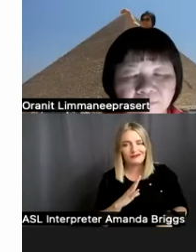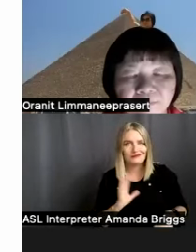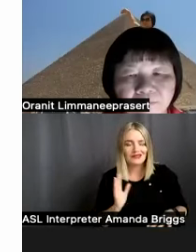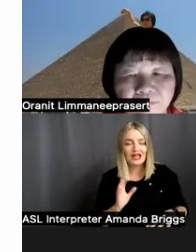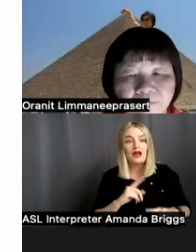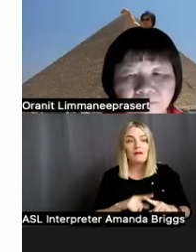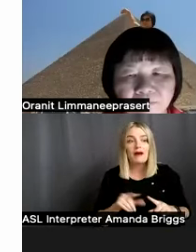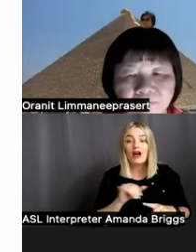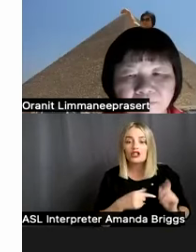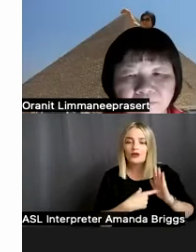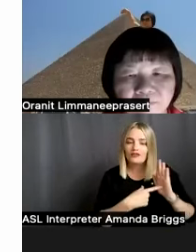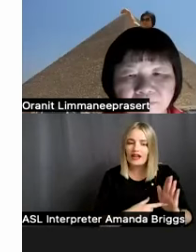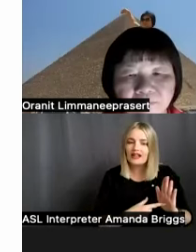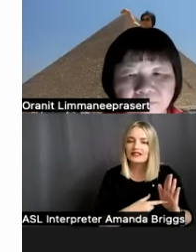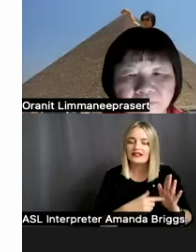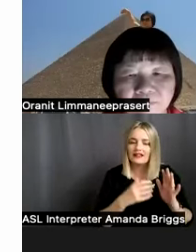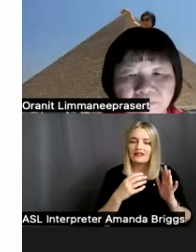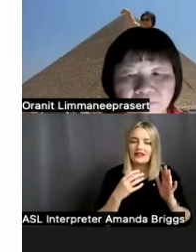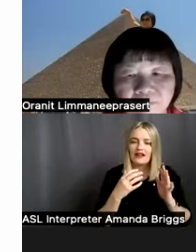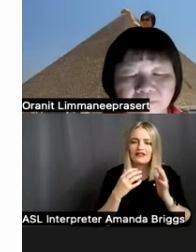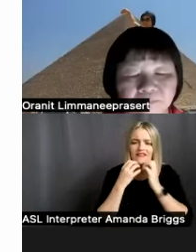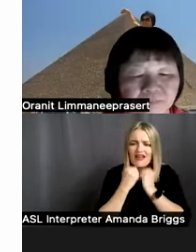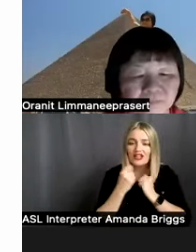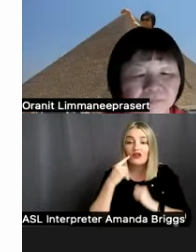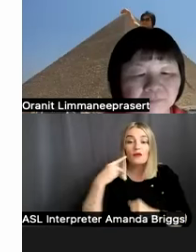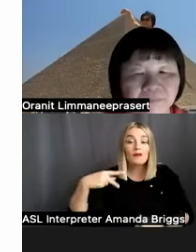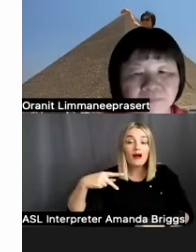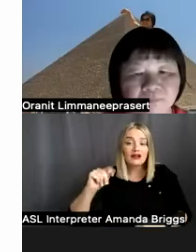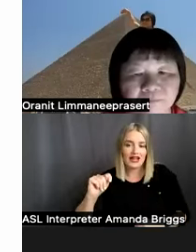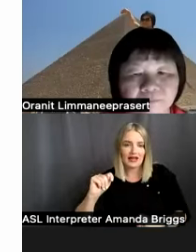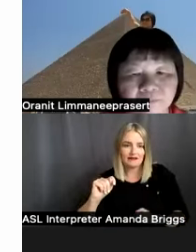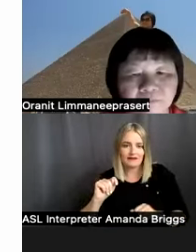of the values of the part-time faculty, is that,